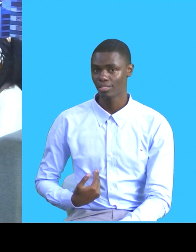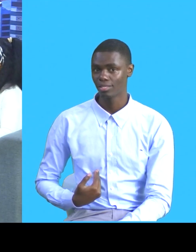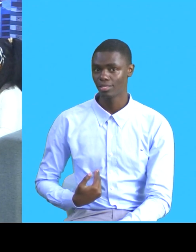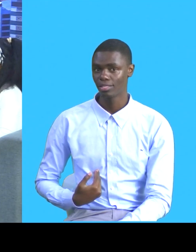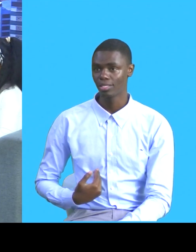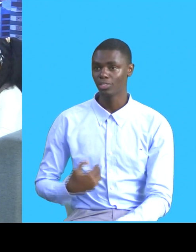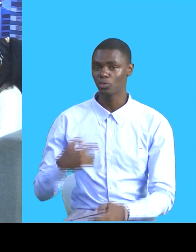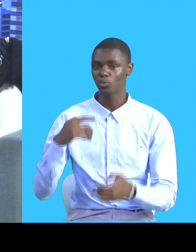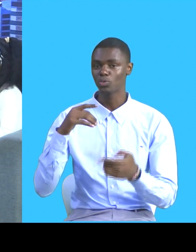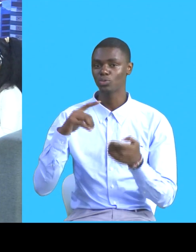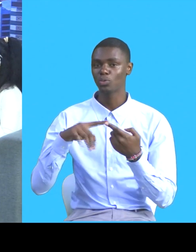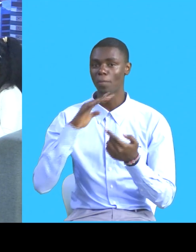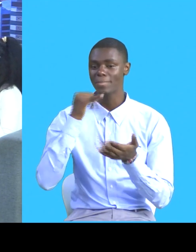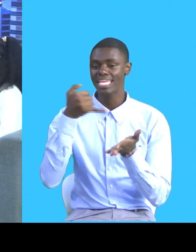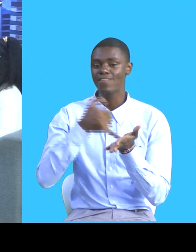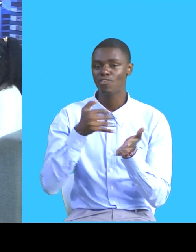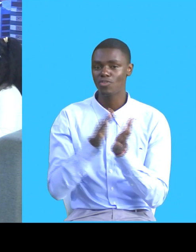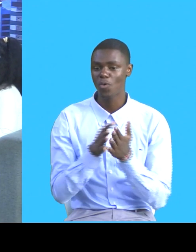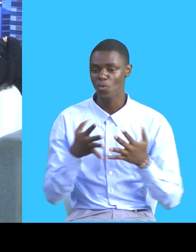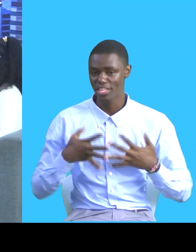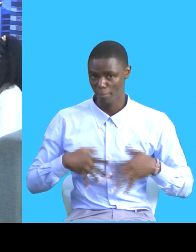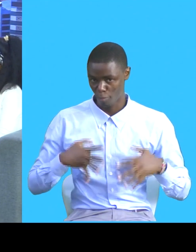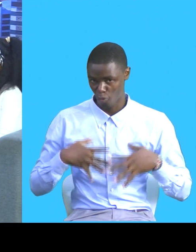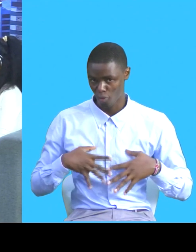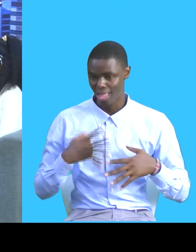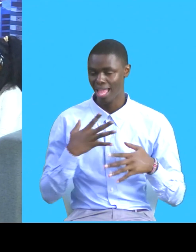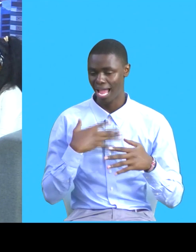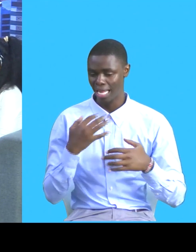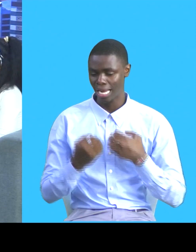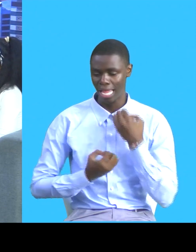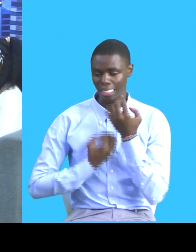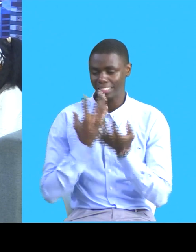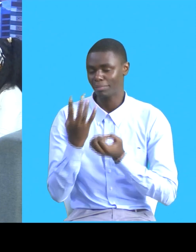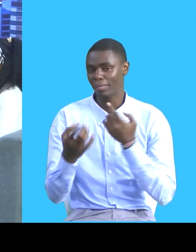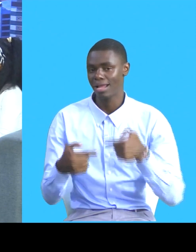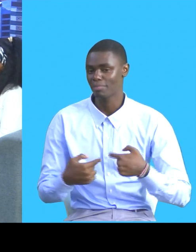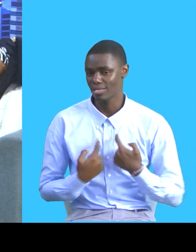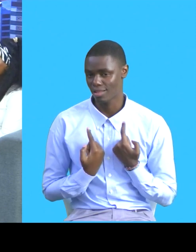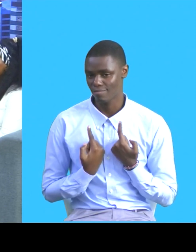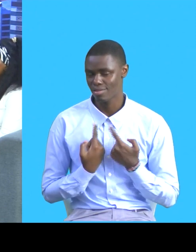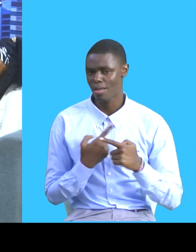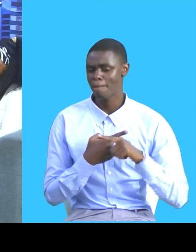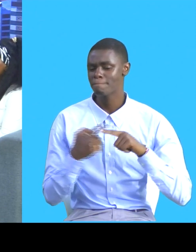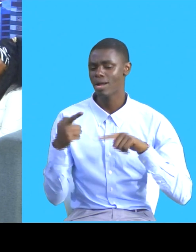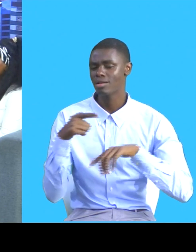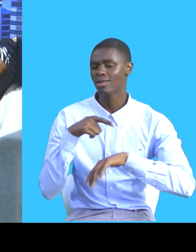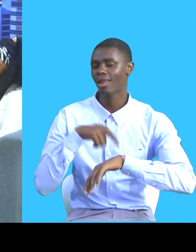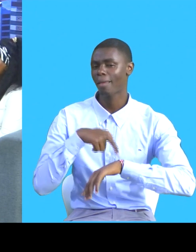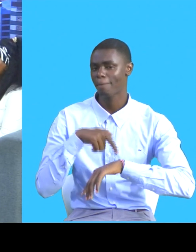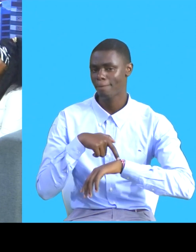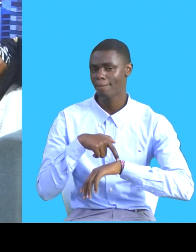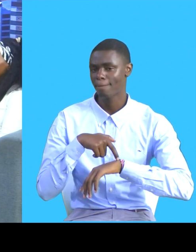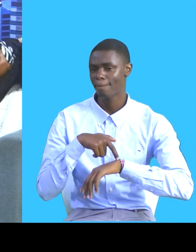get involved to people and get to express myself. But the moment I